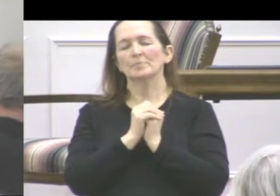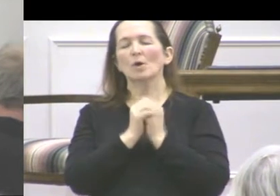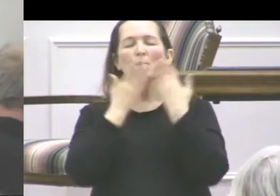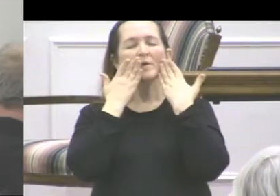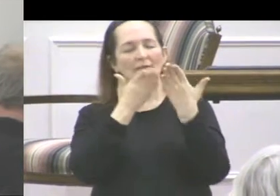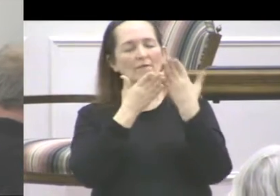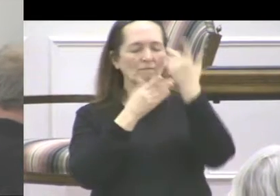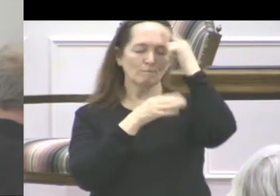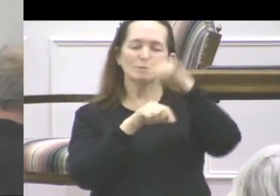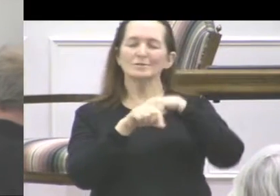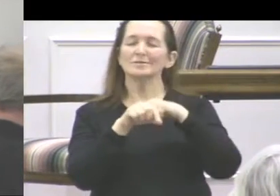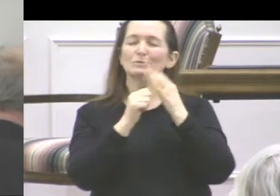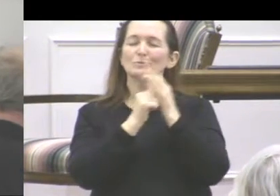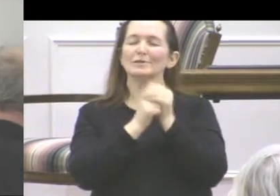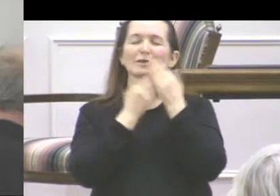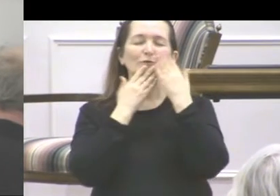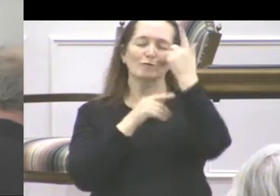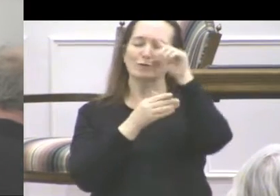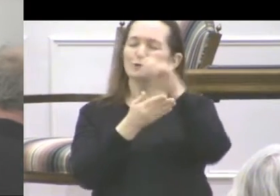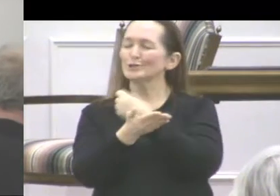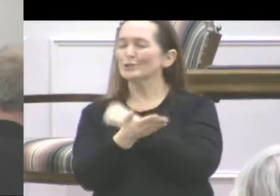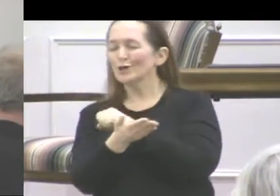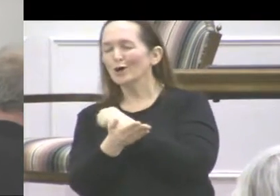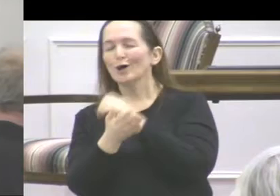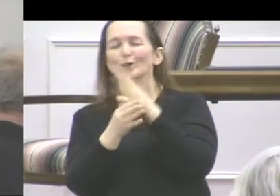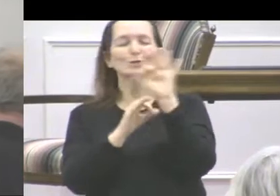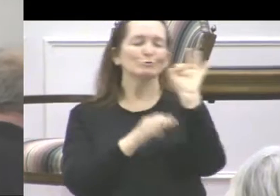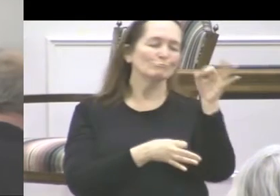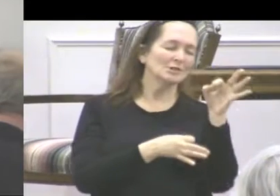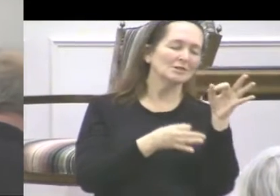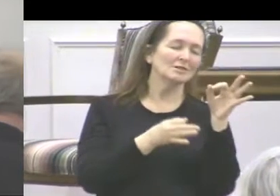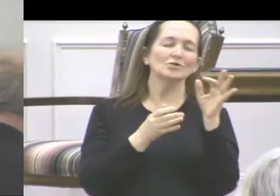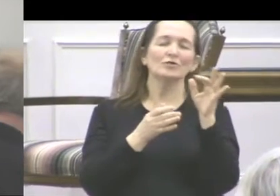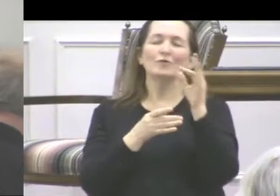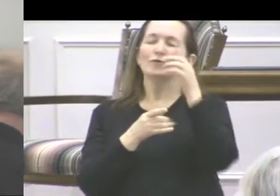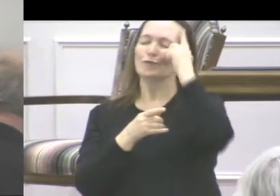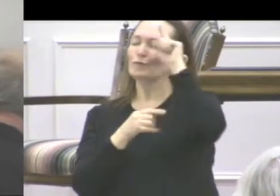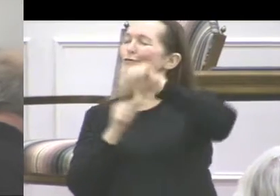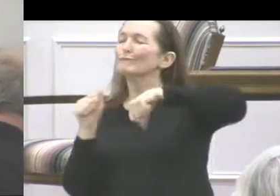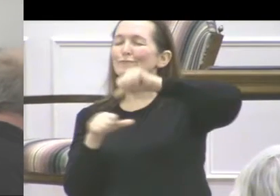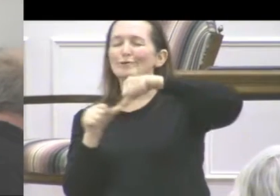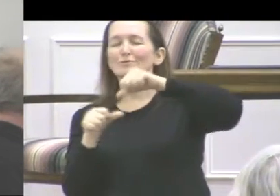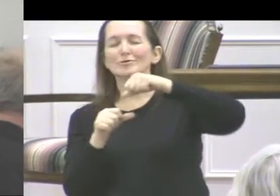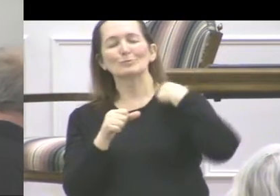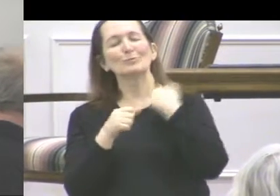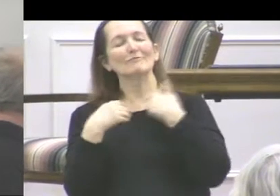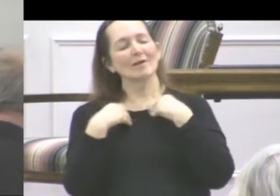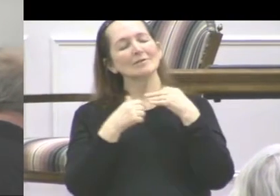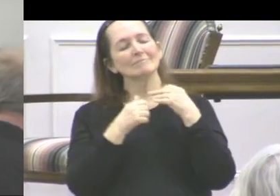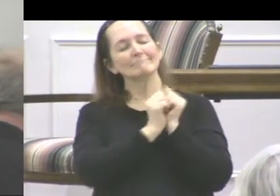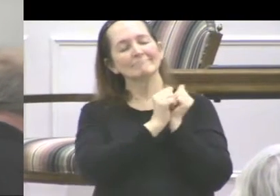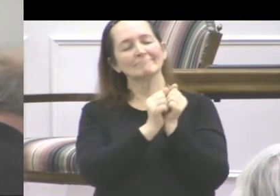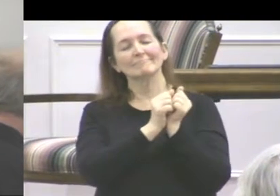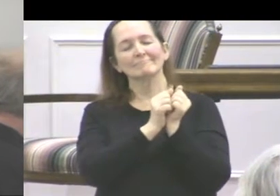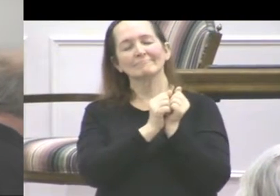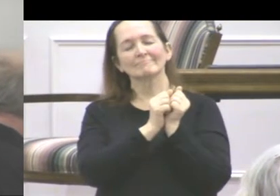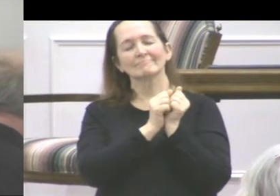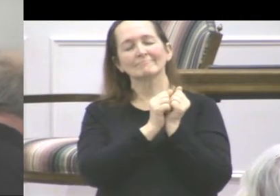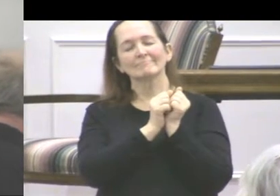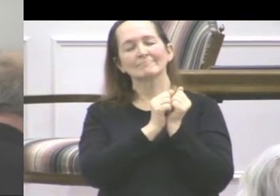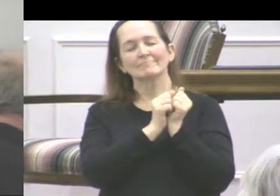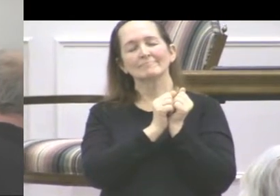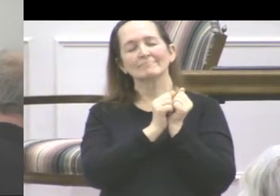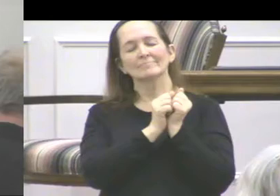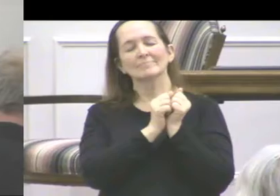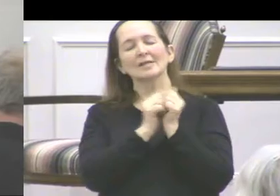Father, we thank you for this time of worship. We thank you for the songs and for the preaching and for the fellowship that we've had. And now, Lord, as we